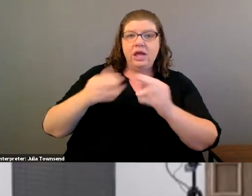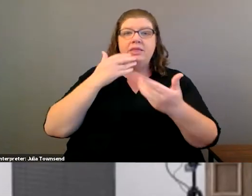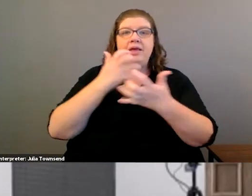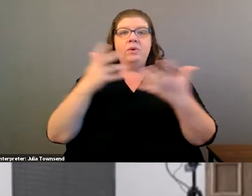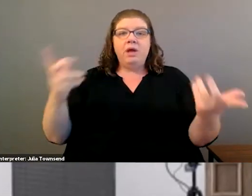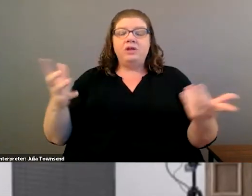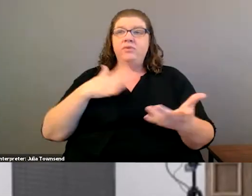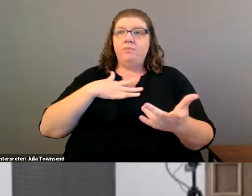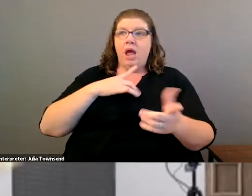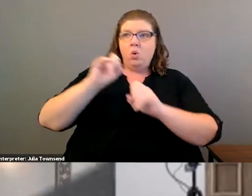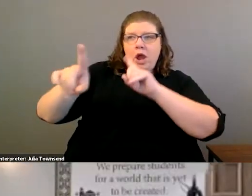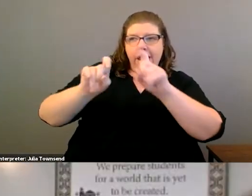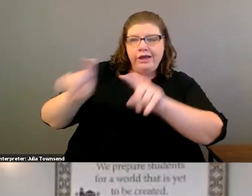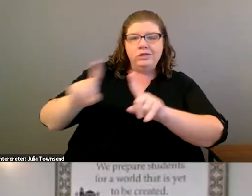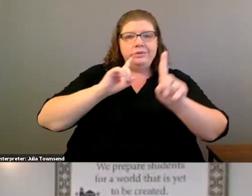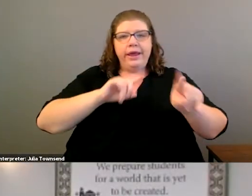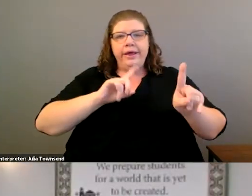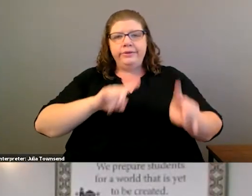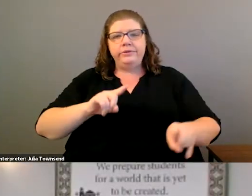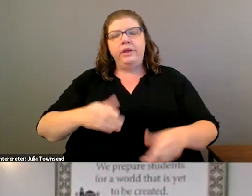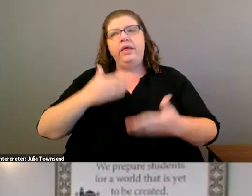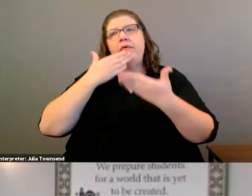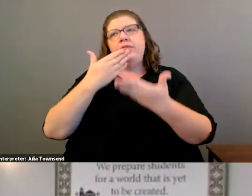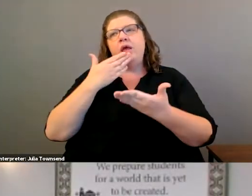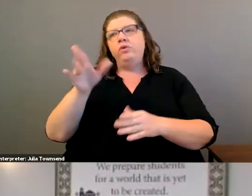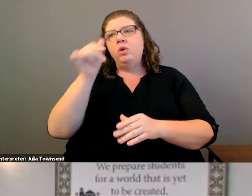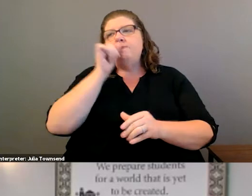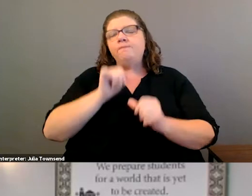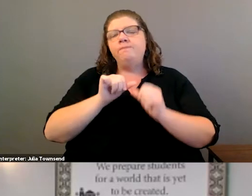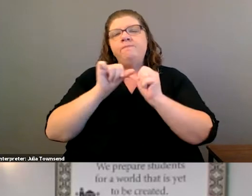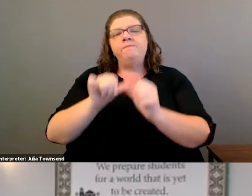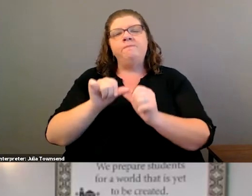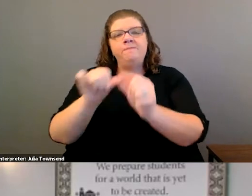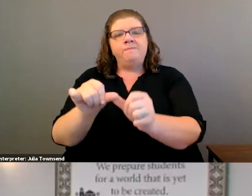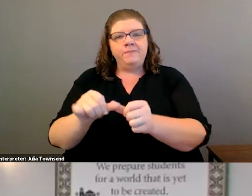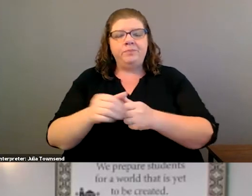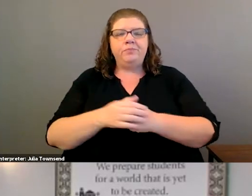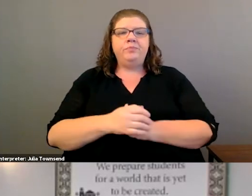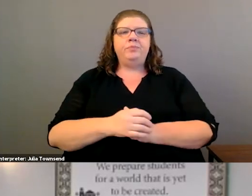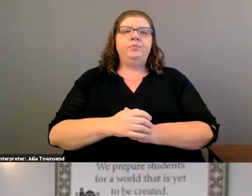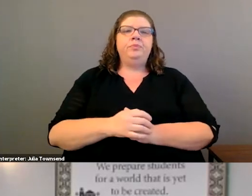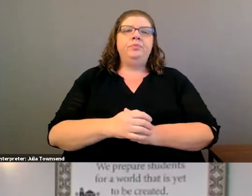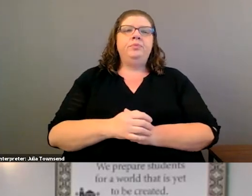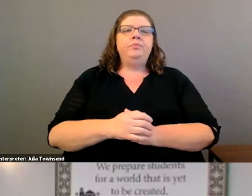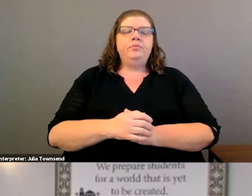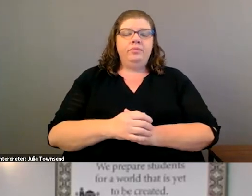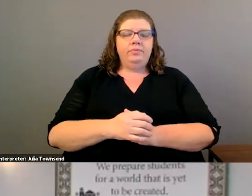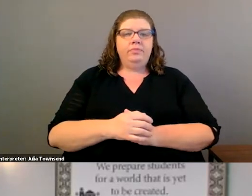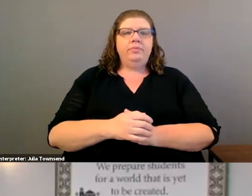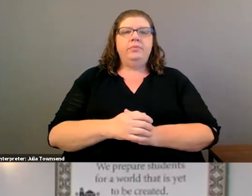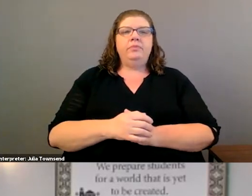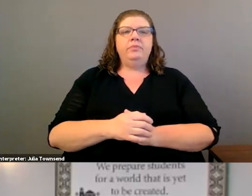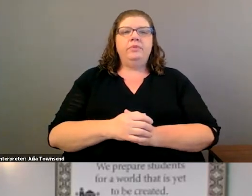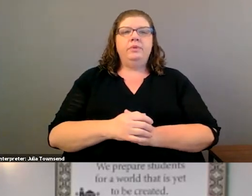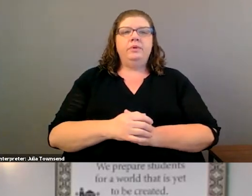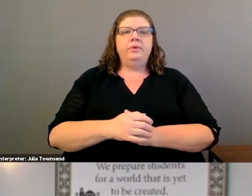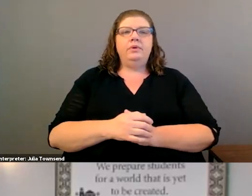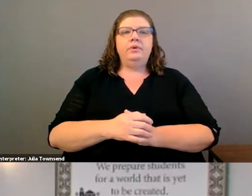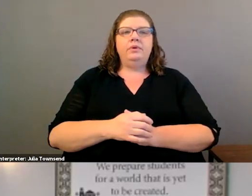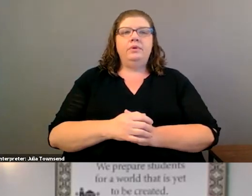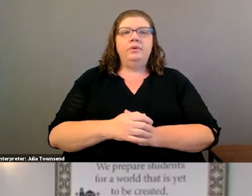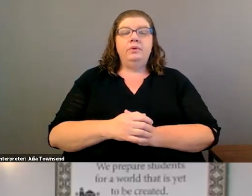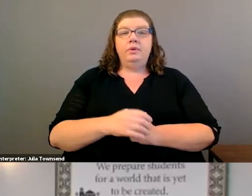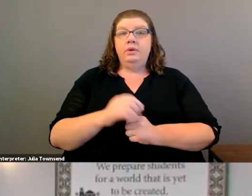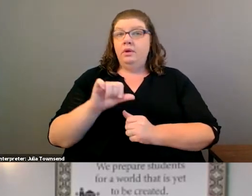all my questions. I really appreciate your diligence and your patience. You're welcome. Seeing no